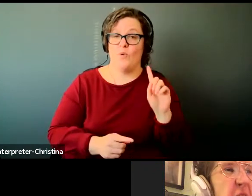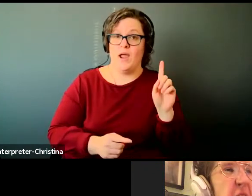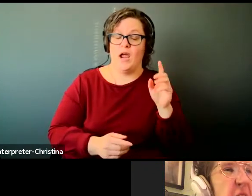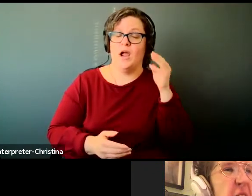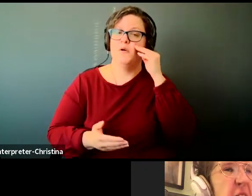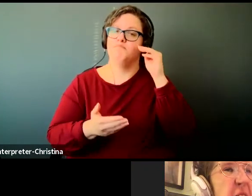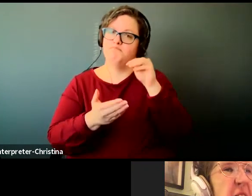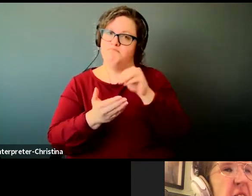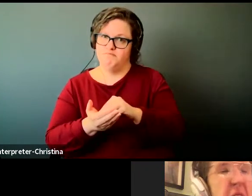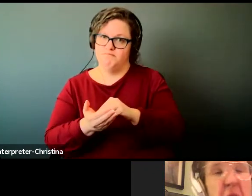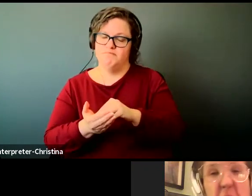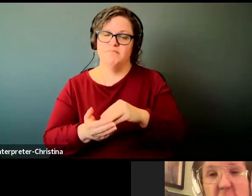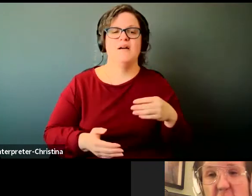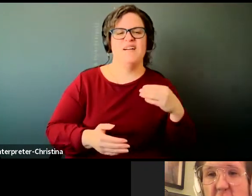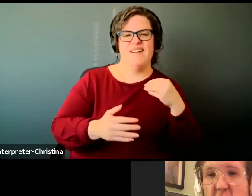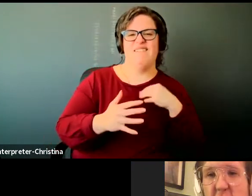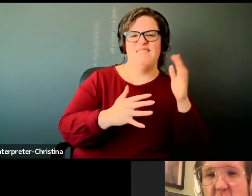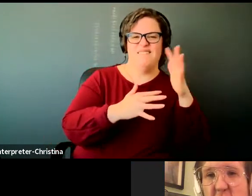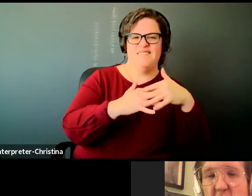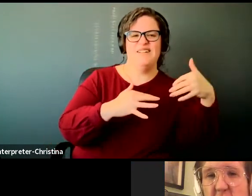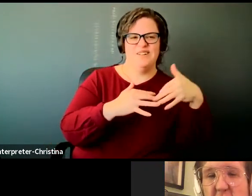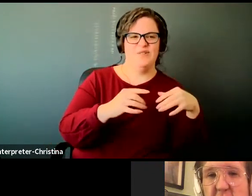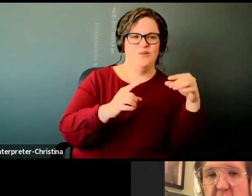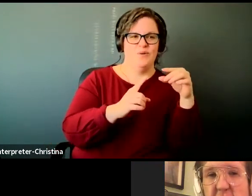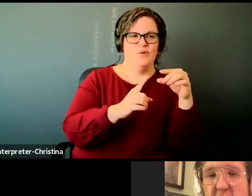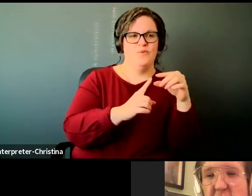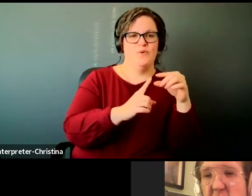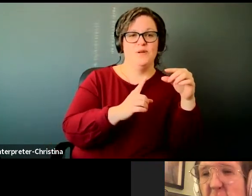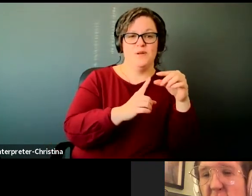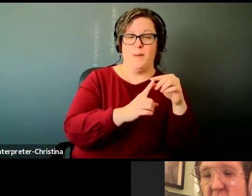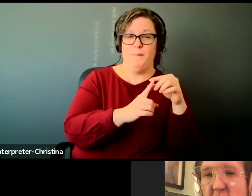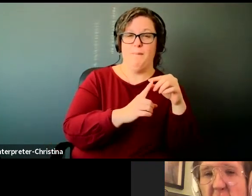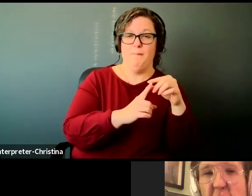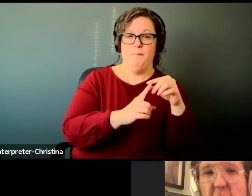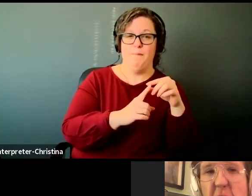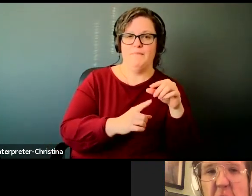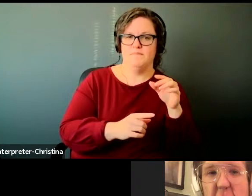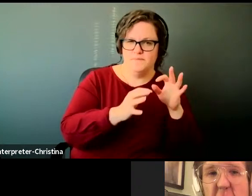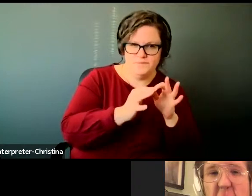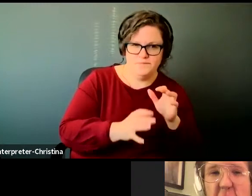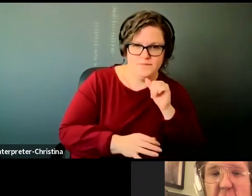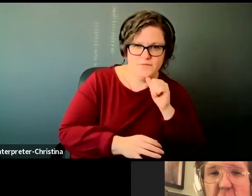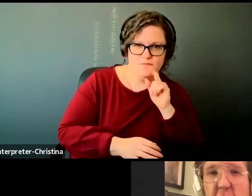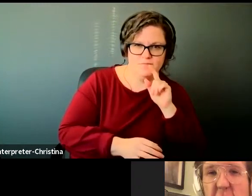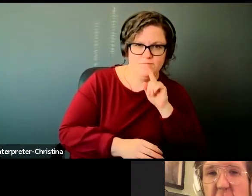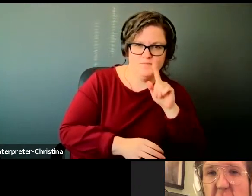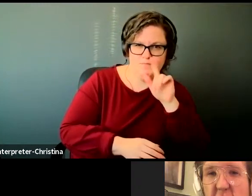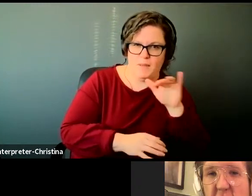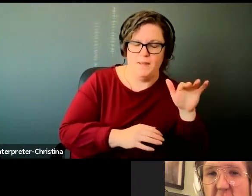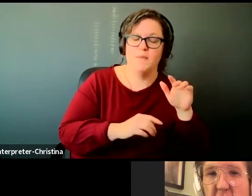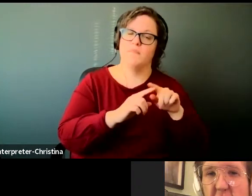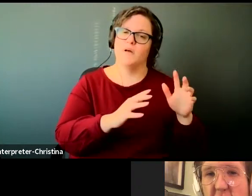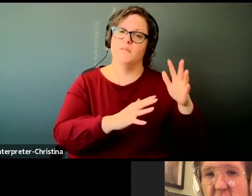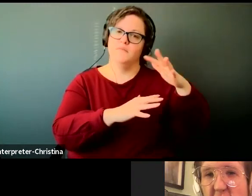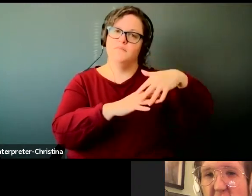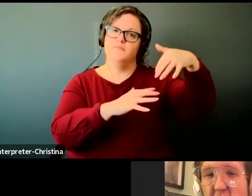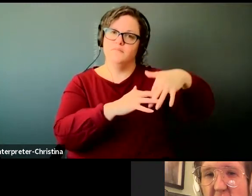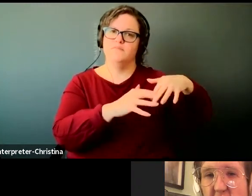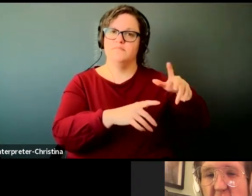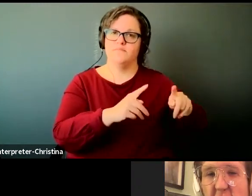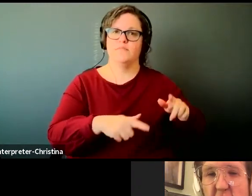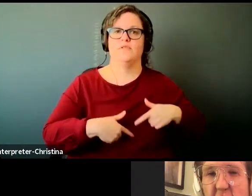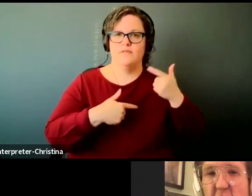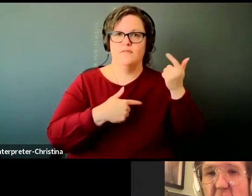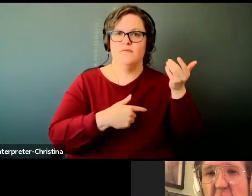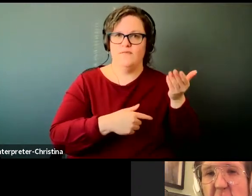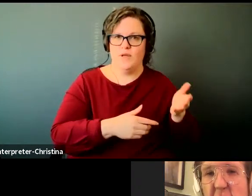in colonial terms, which is the traditional territories of the Kanyangihaga. And I do want to